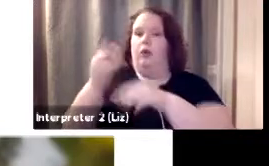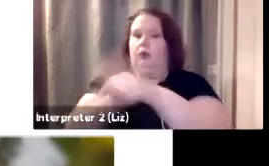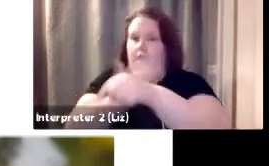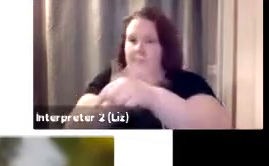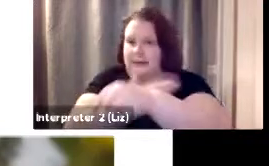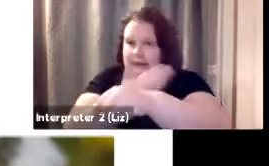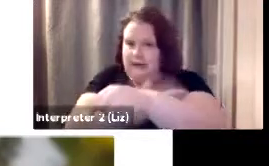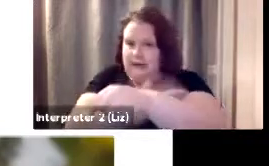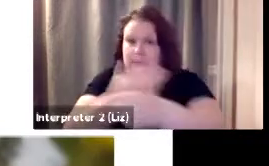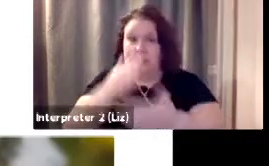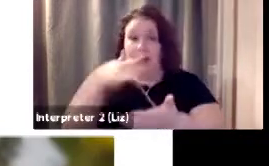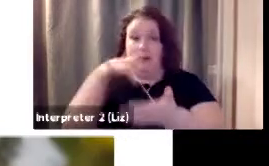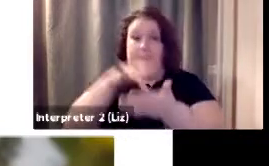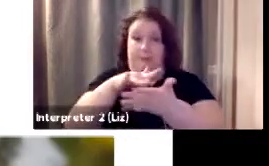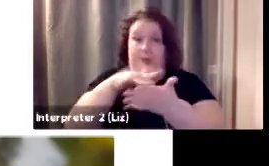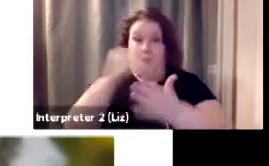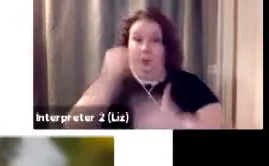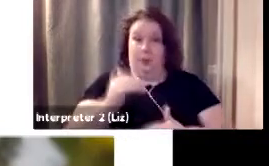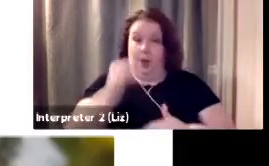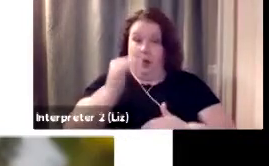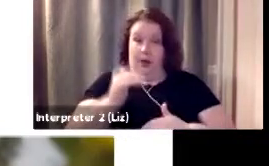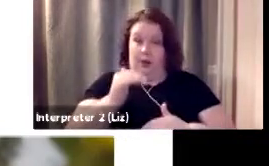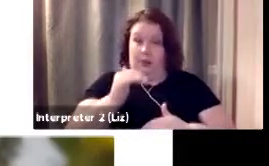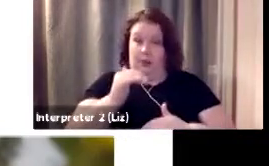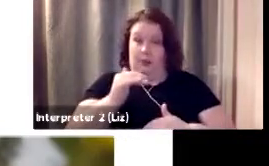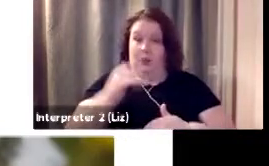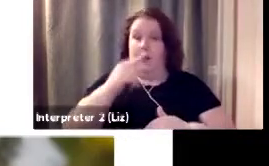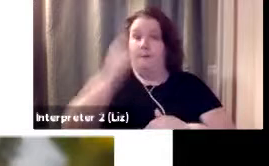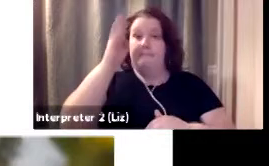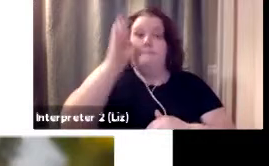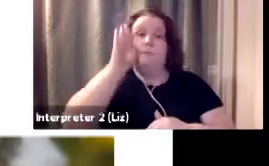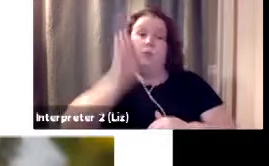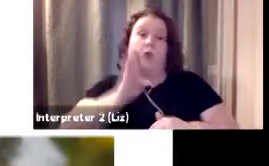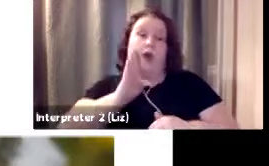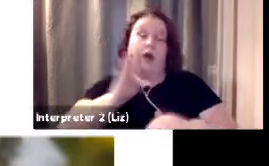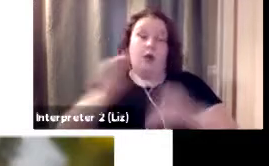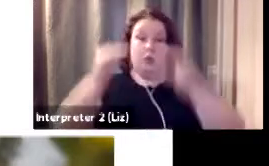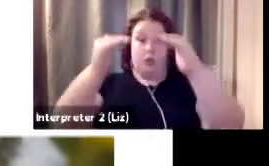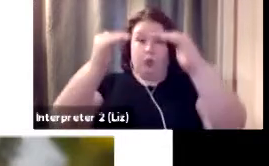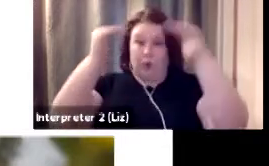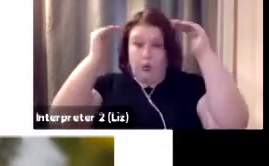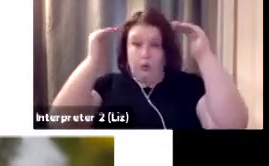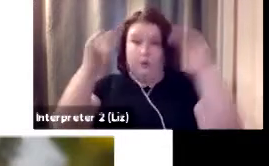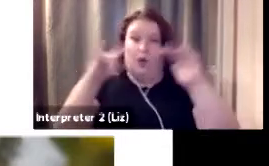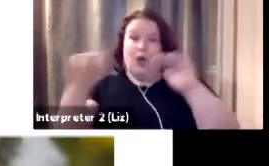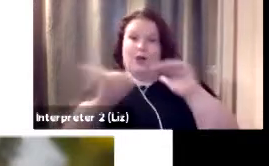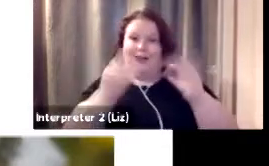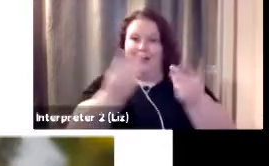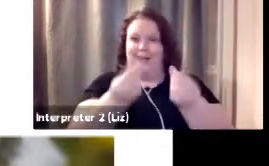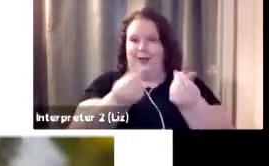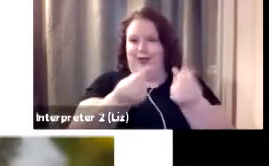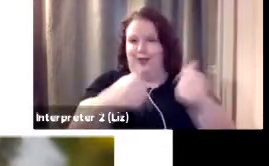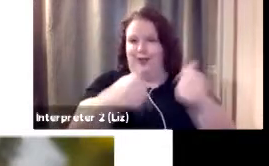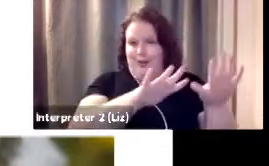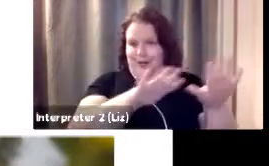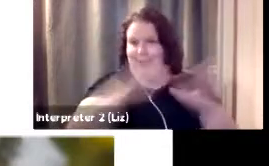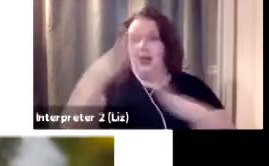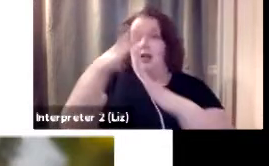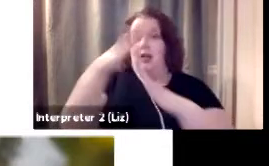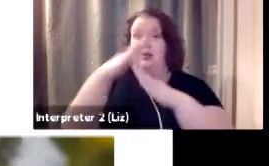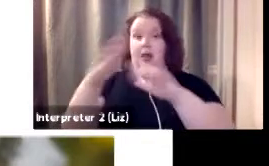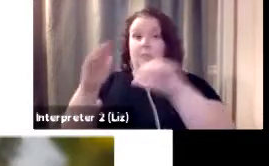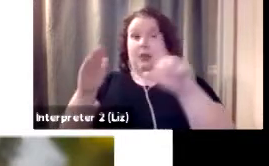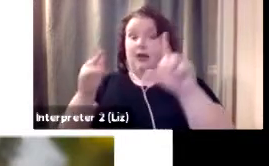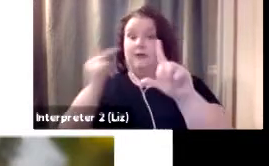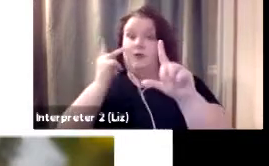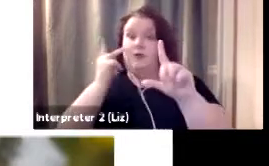campus building. It's got a Brown roof that looks very much like the dirt to the North of it. And then you can see sort of to the top left, you can see their gym facility